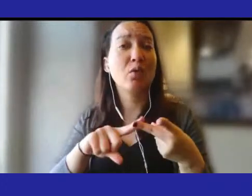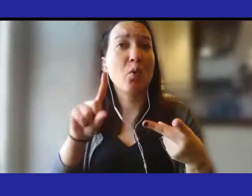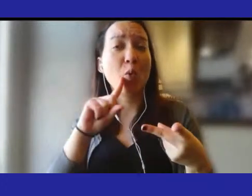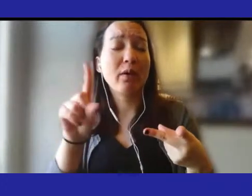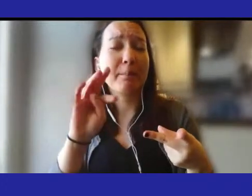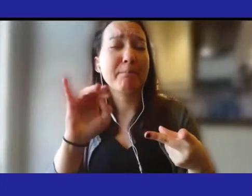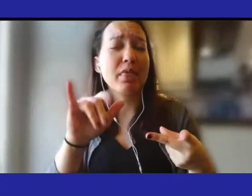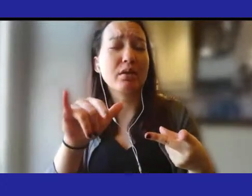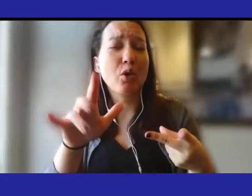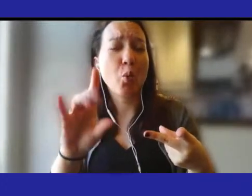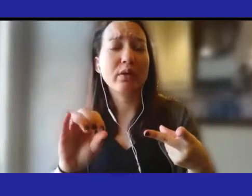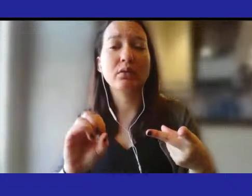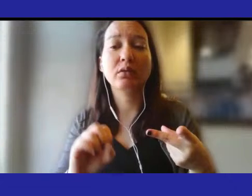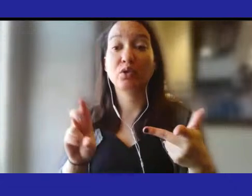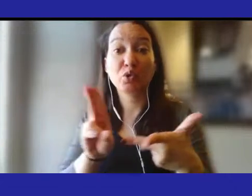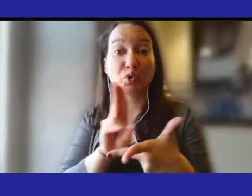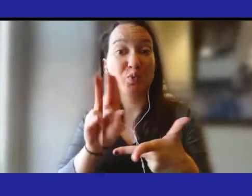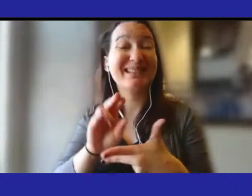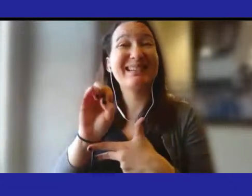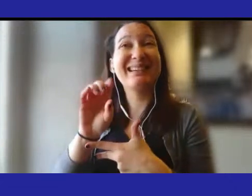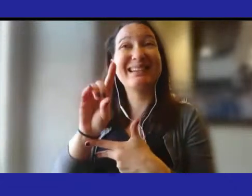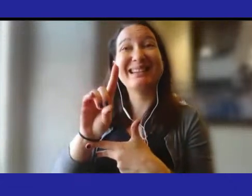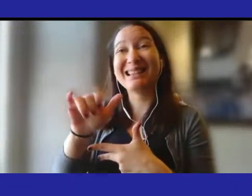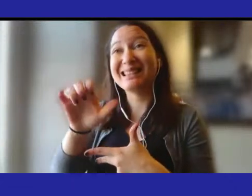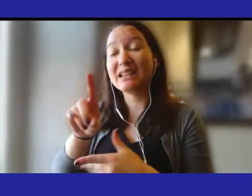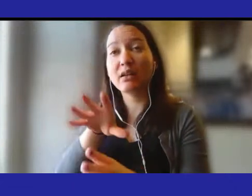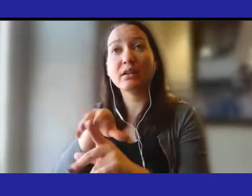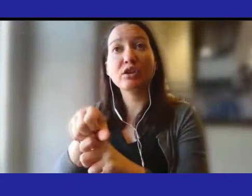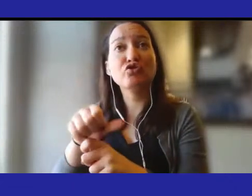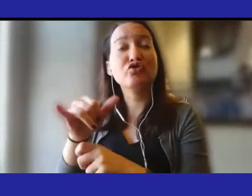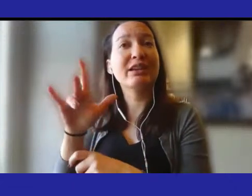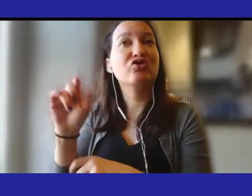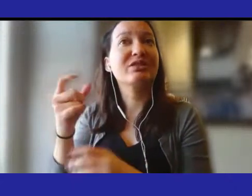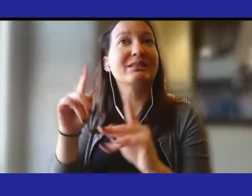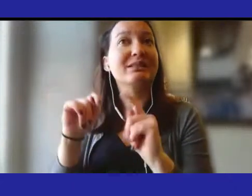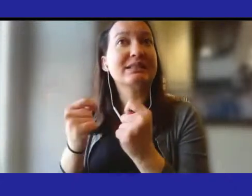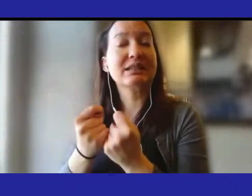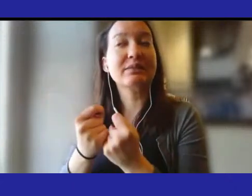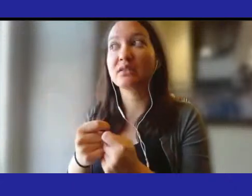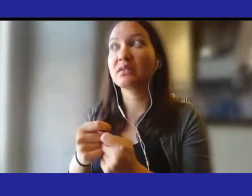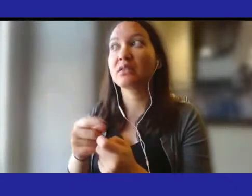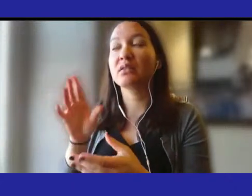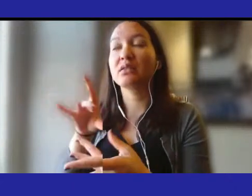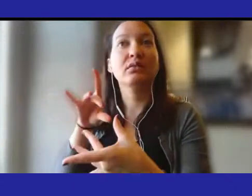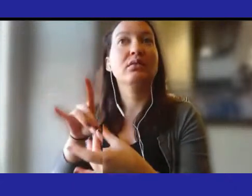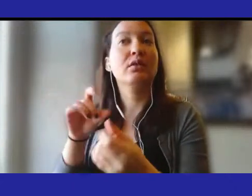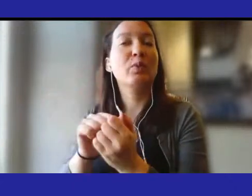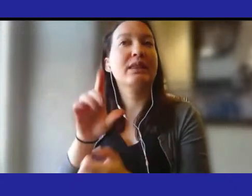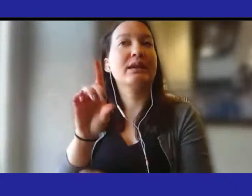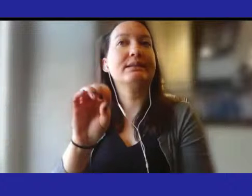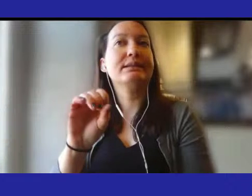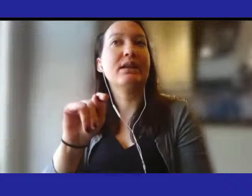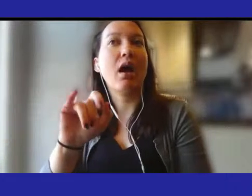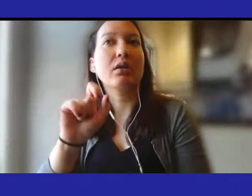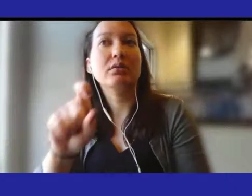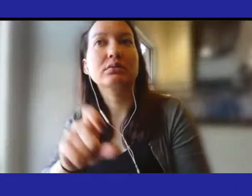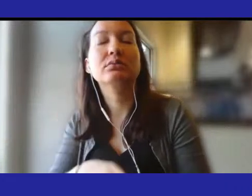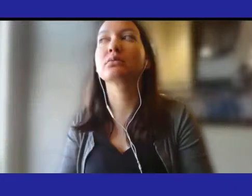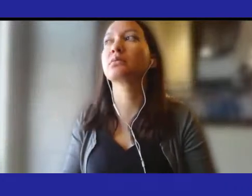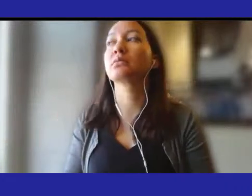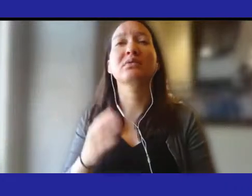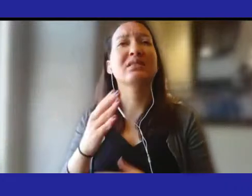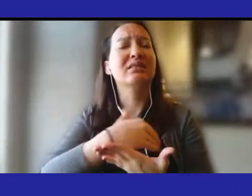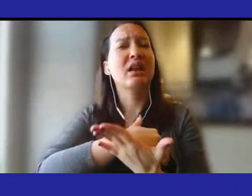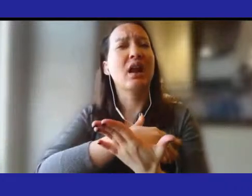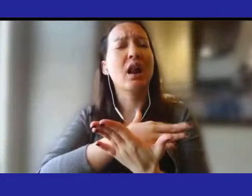using our ED leads and catch teams to be able to link people with detox? And eventually, we're going to move through the